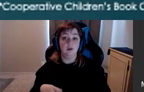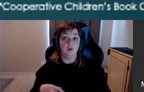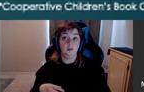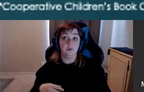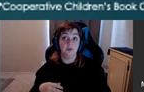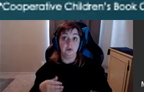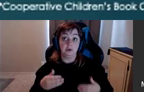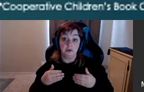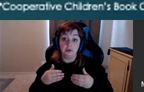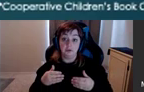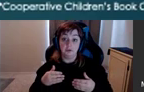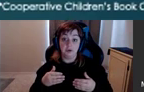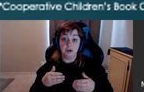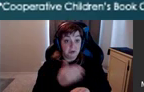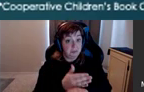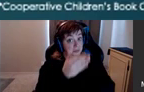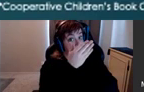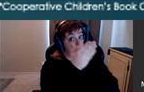only gotten this far?